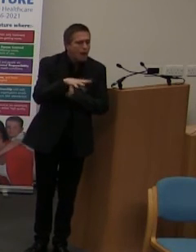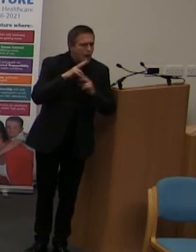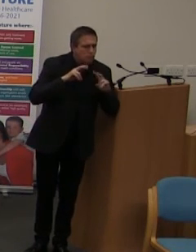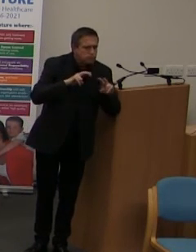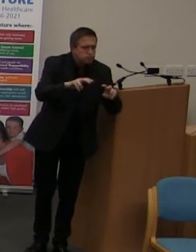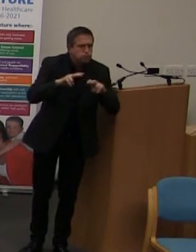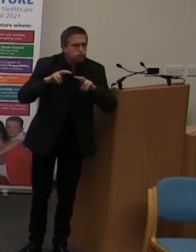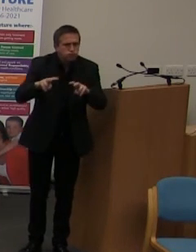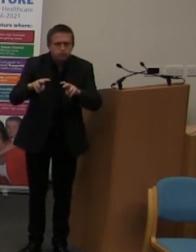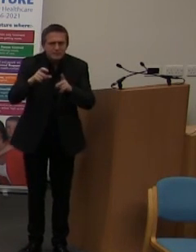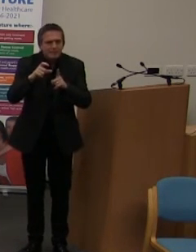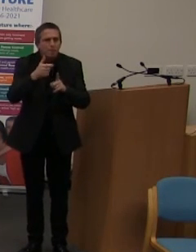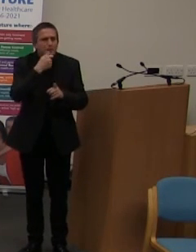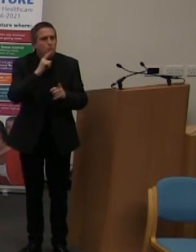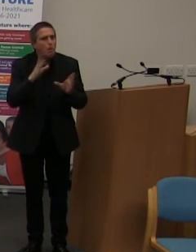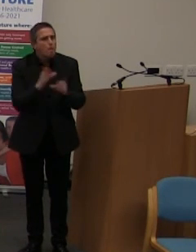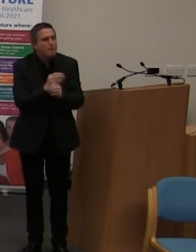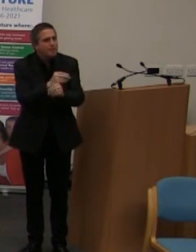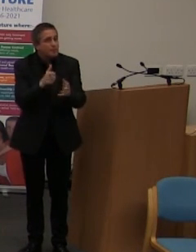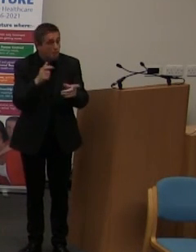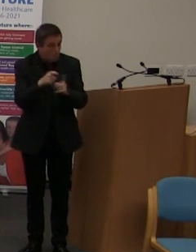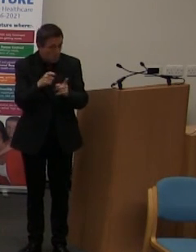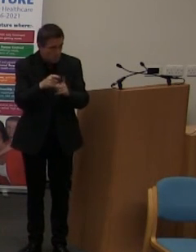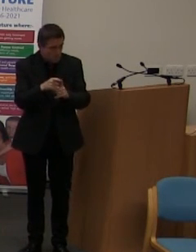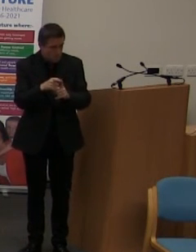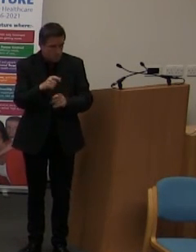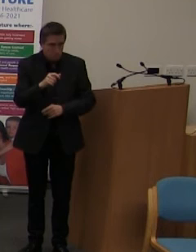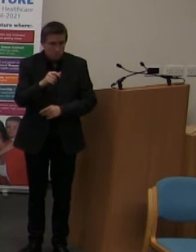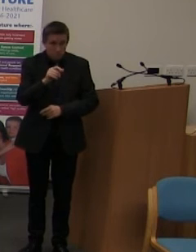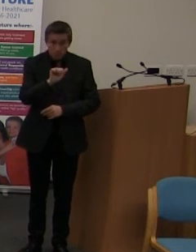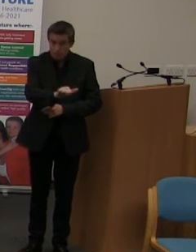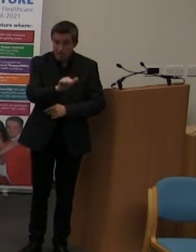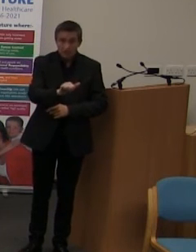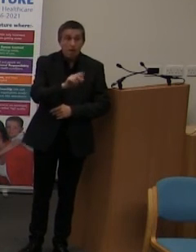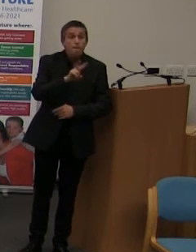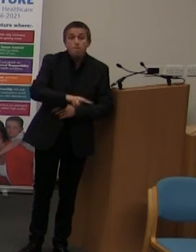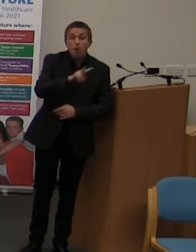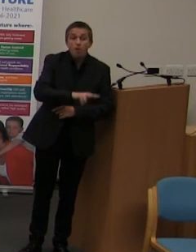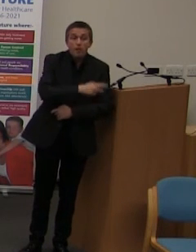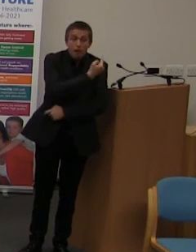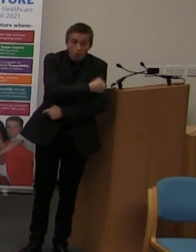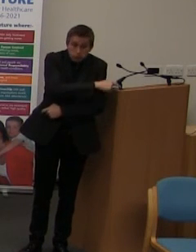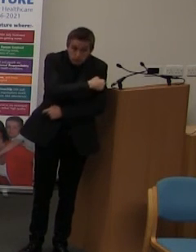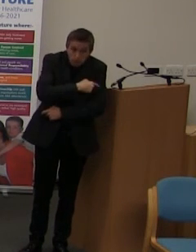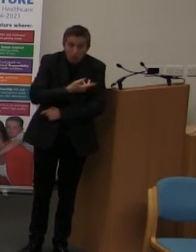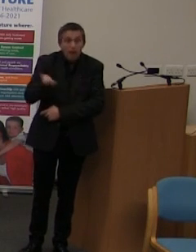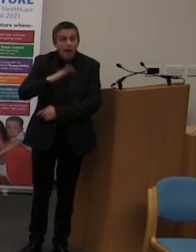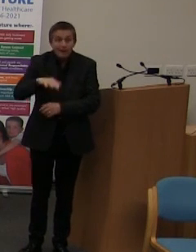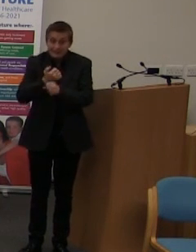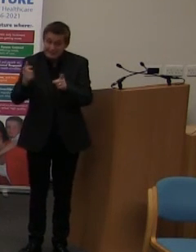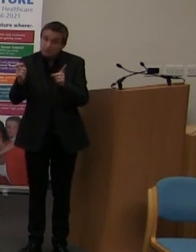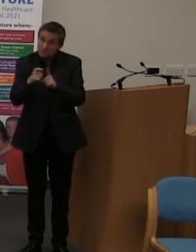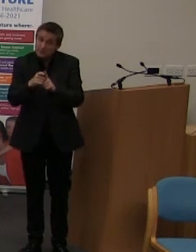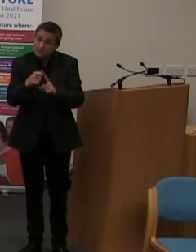more constructive way, in the sense of being more visible, because both within primary care but in secondary care as well, it is a real issue for